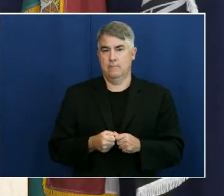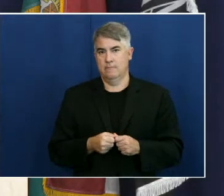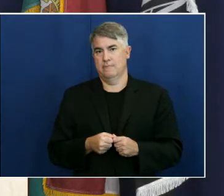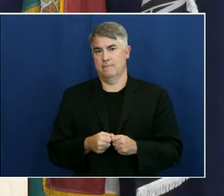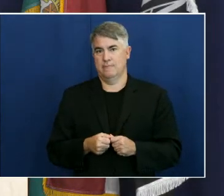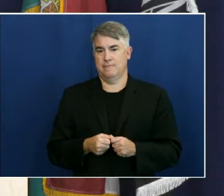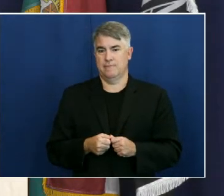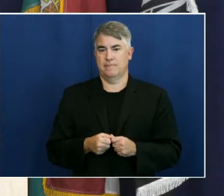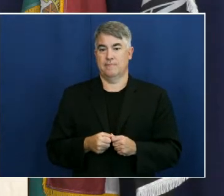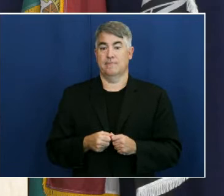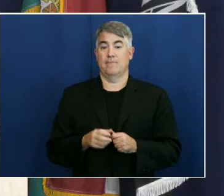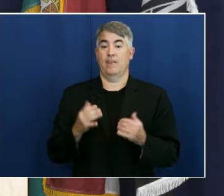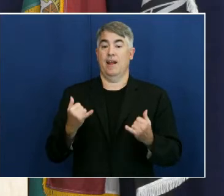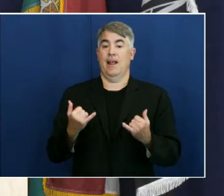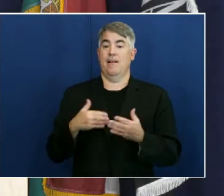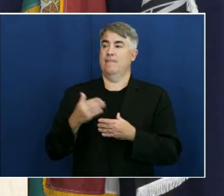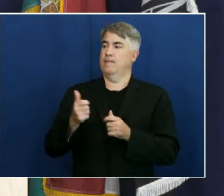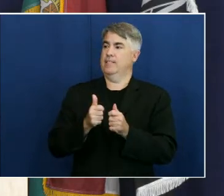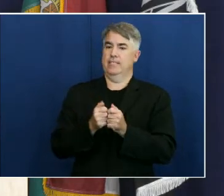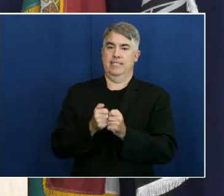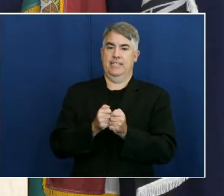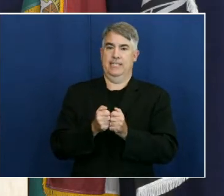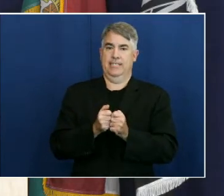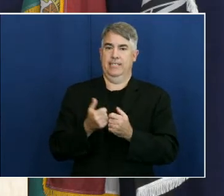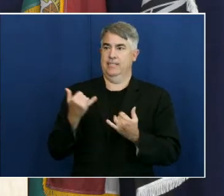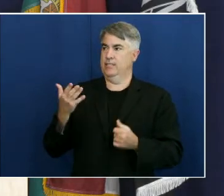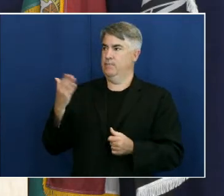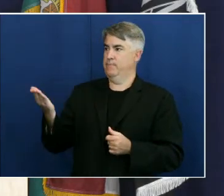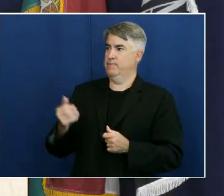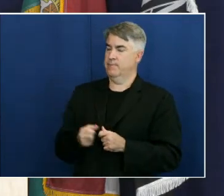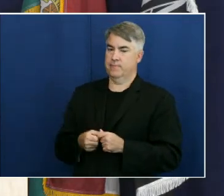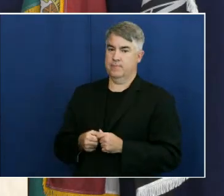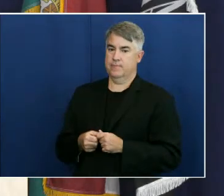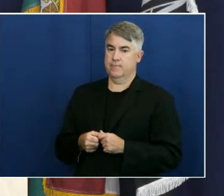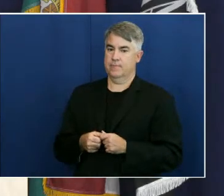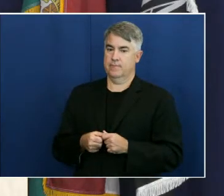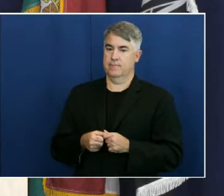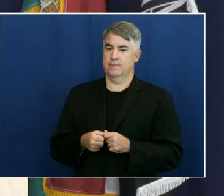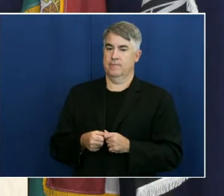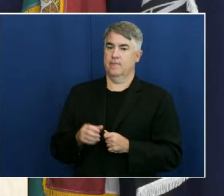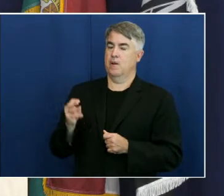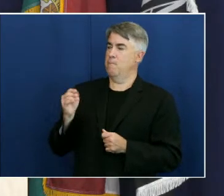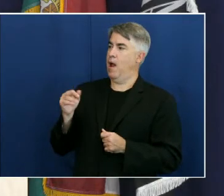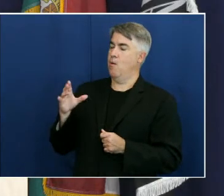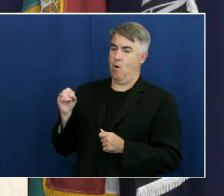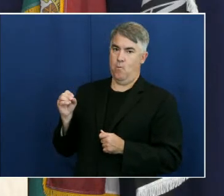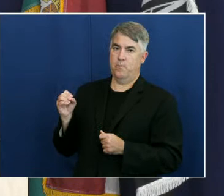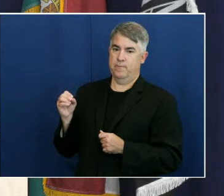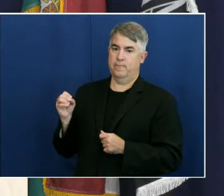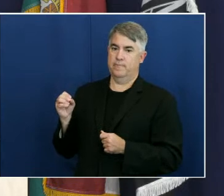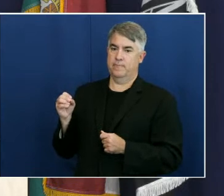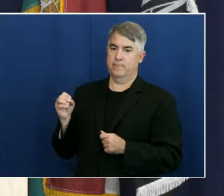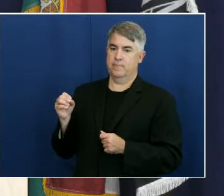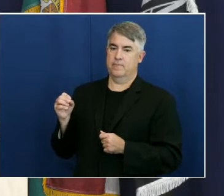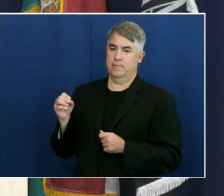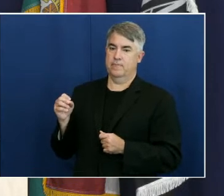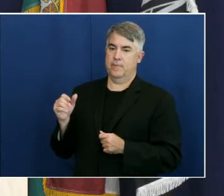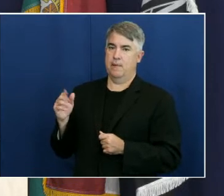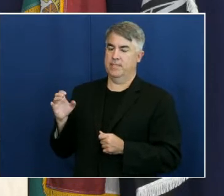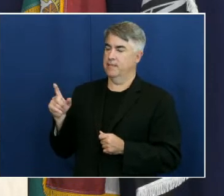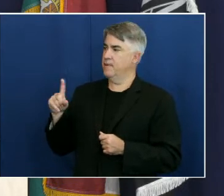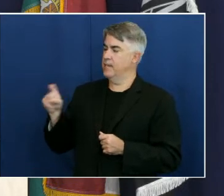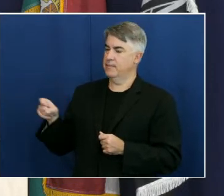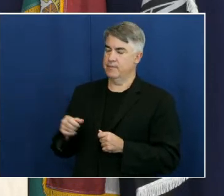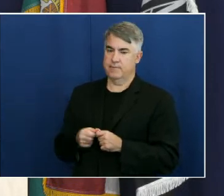We'll go to our text questions. So this first question is from Mario Sevilla with ABC 10 News. Where is the county in their plan on